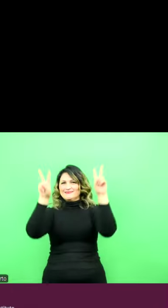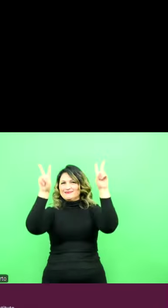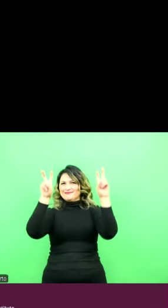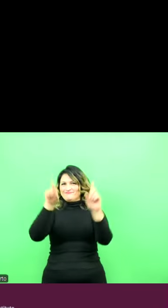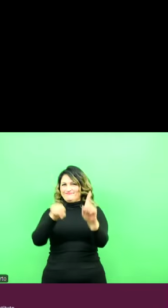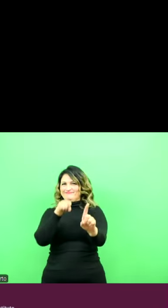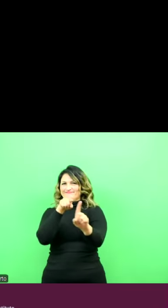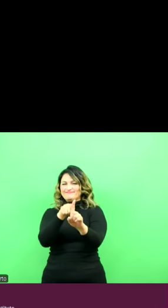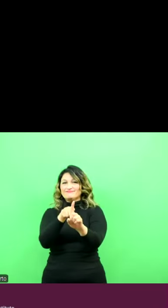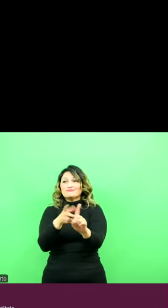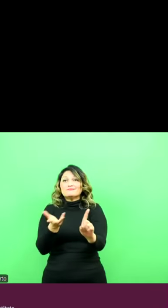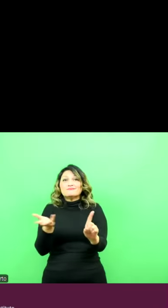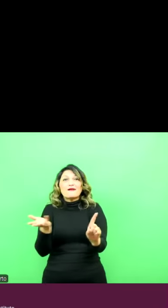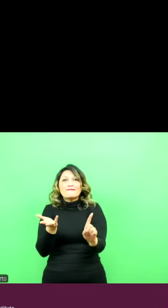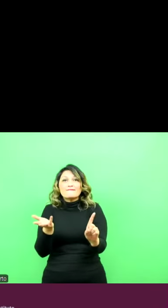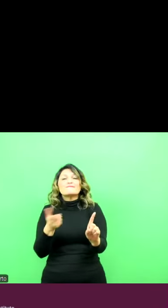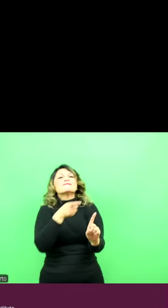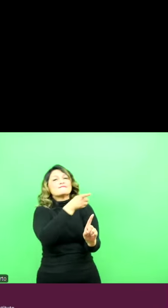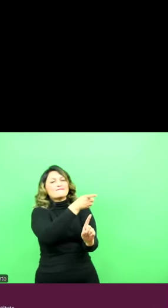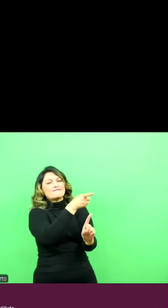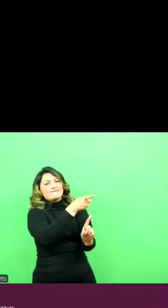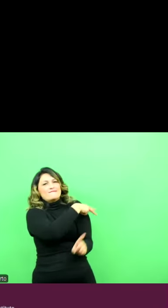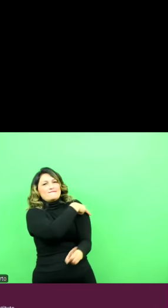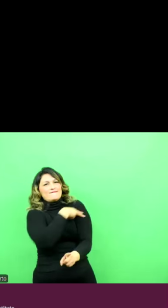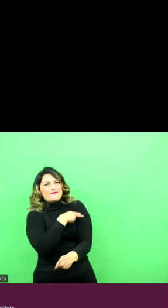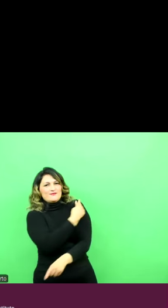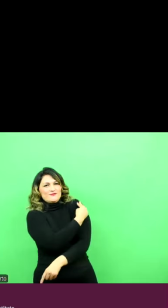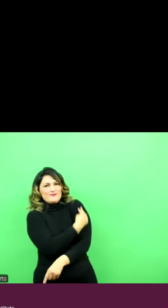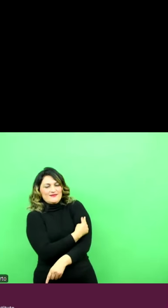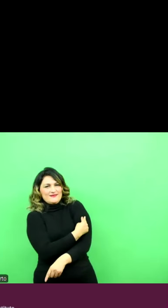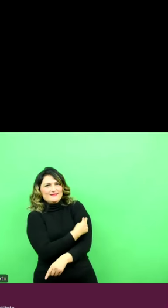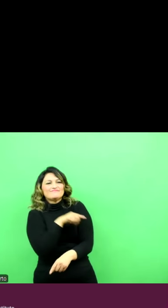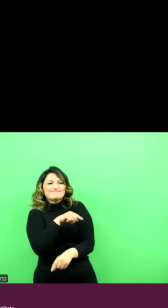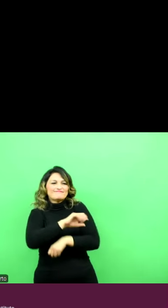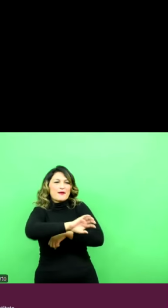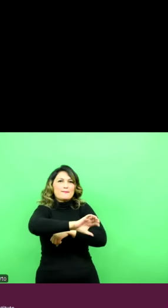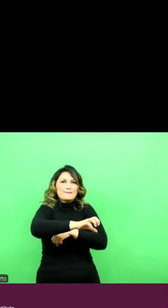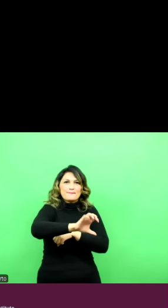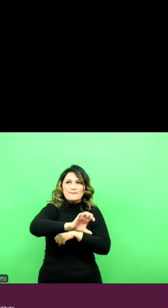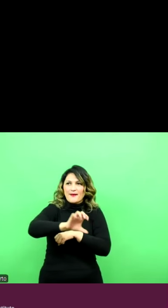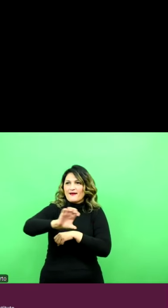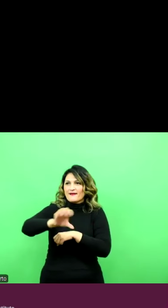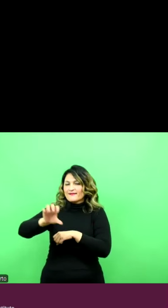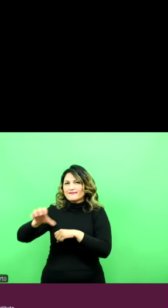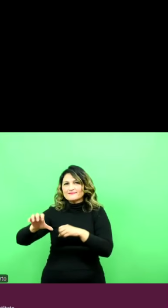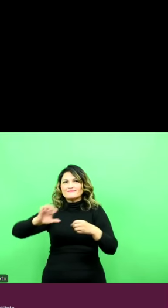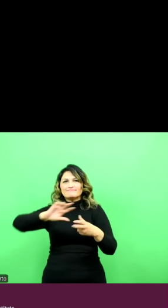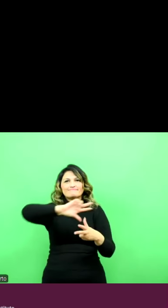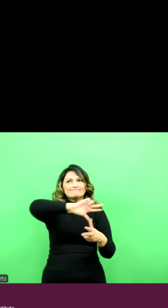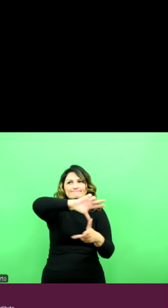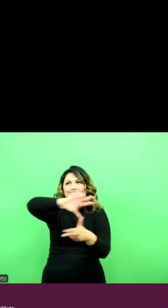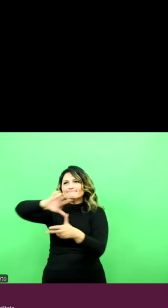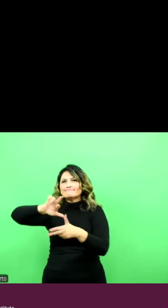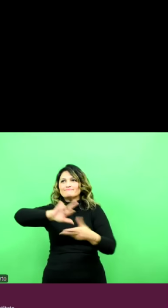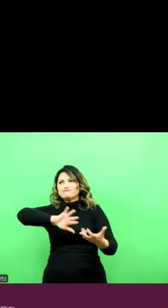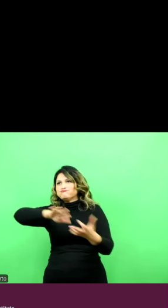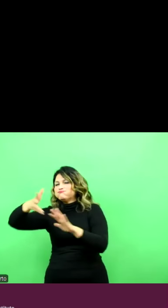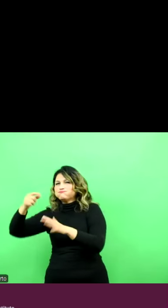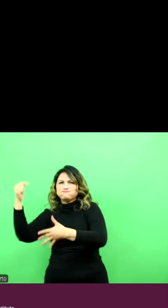management. Dr. Felipe Cruz Vega, head of the coordination of special projects in health of the